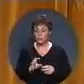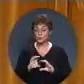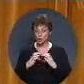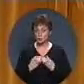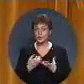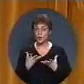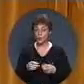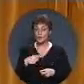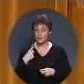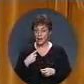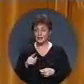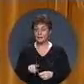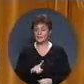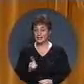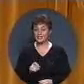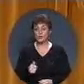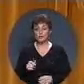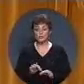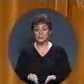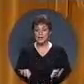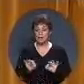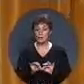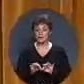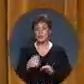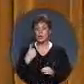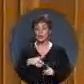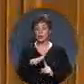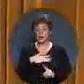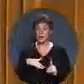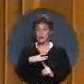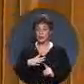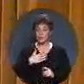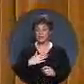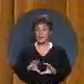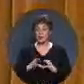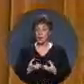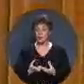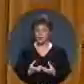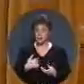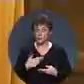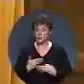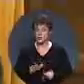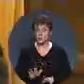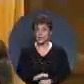the most important issue facing the environment at our committee. Thank you. Yeah. The Honourable